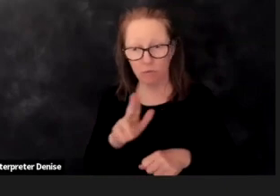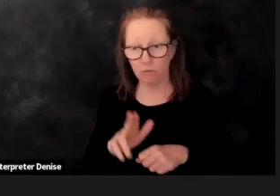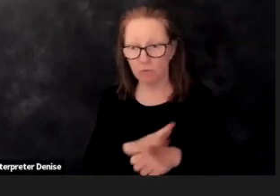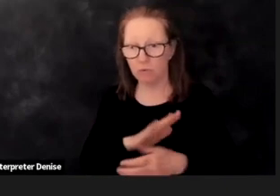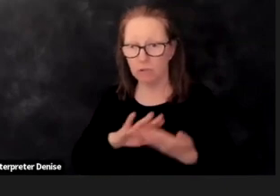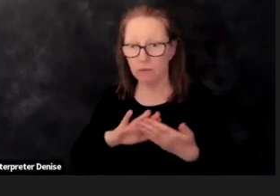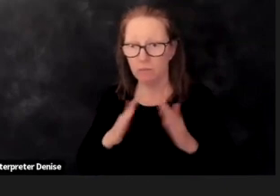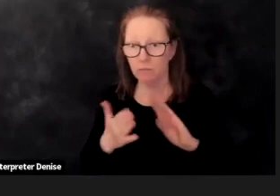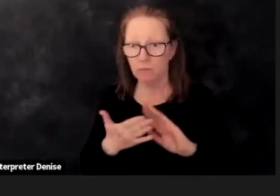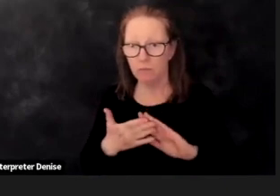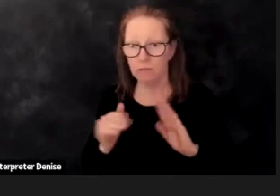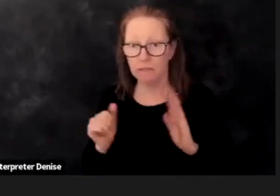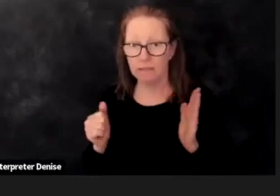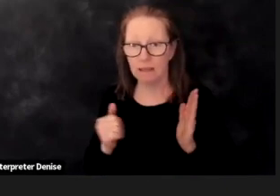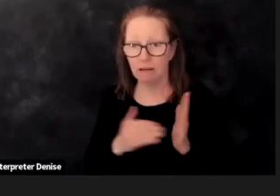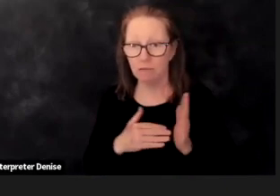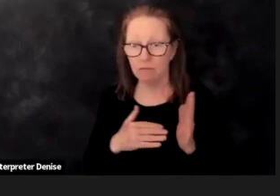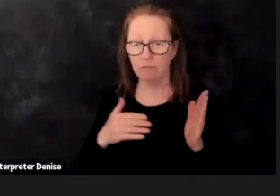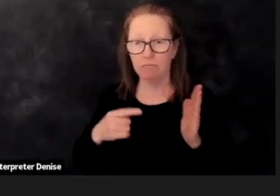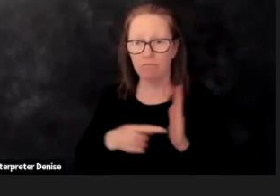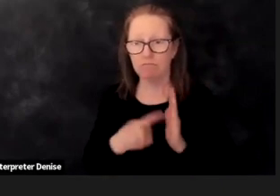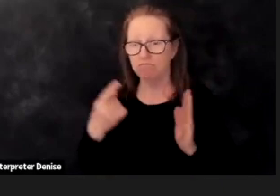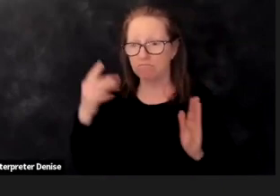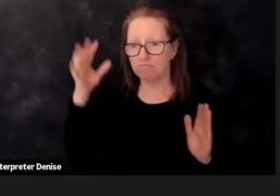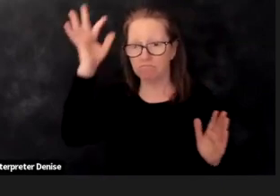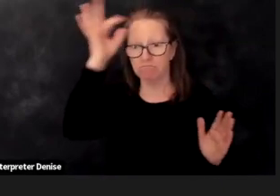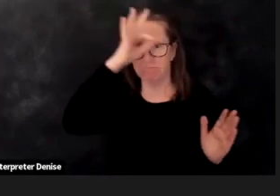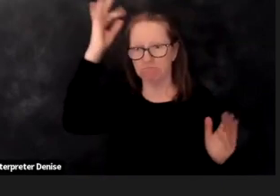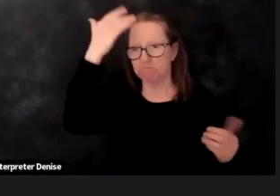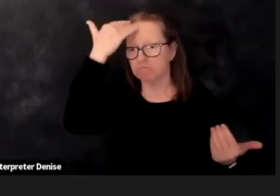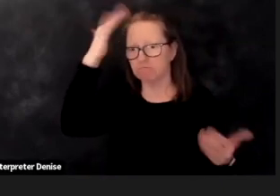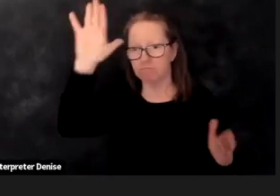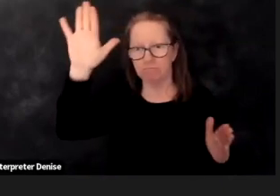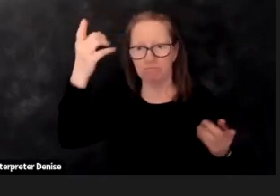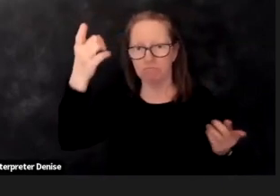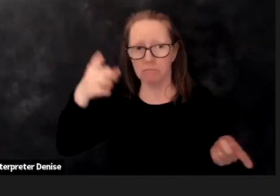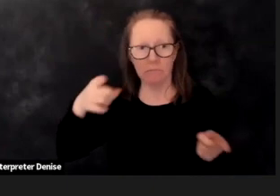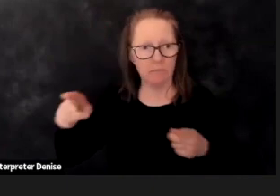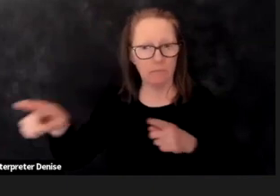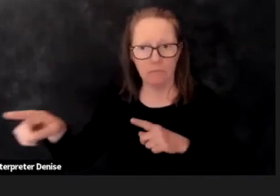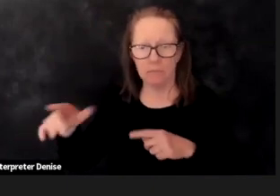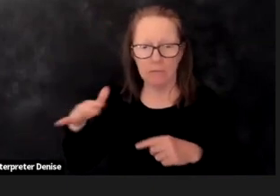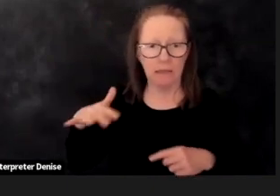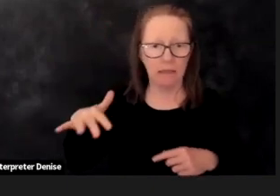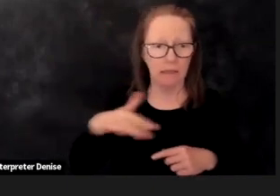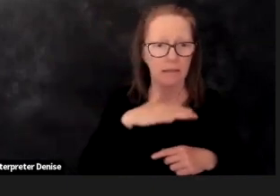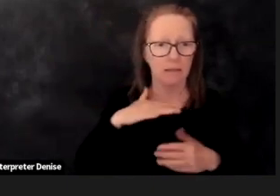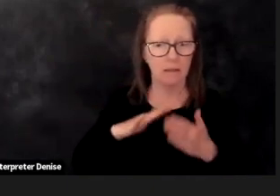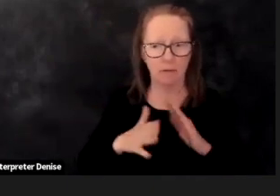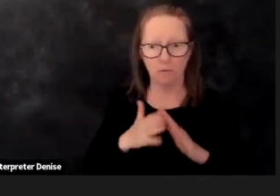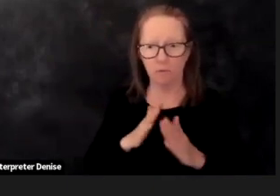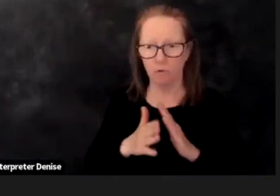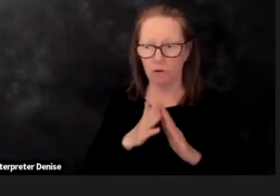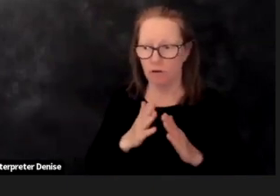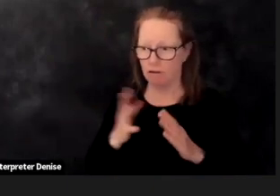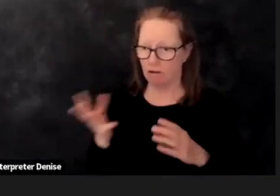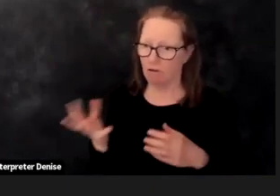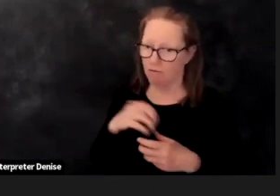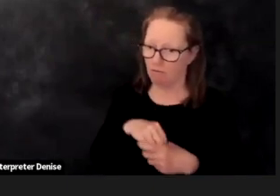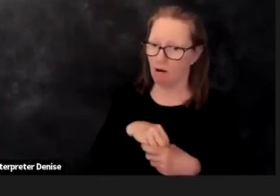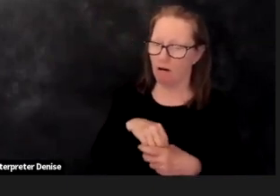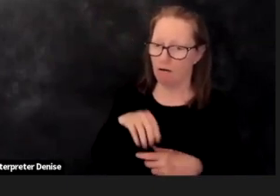necessarily know what's going on, in their community? Because seeing that part of Melnea Cass